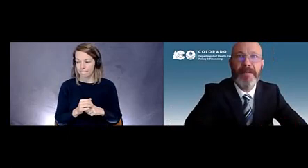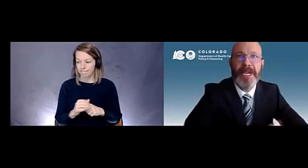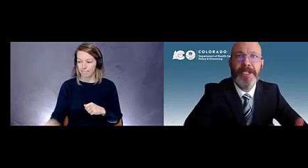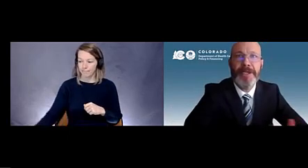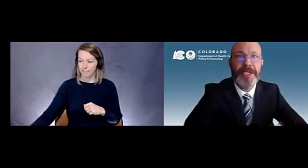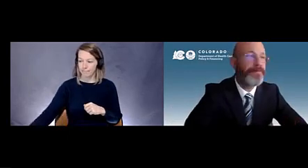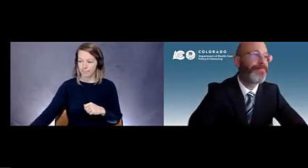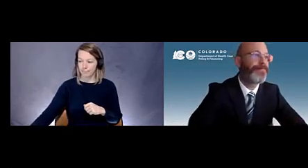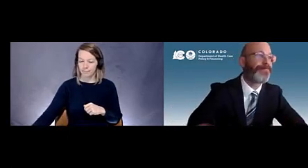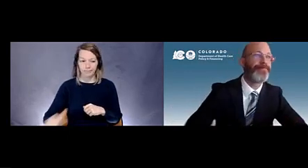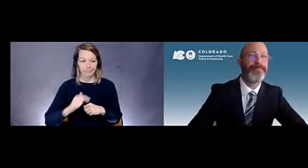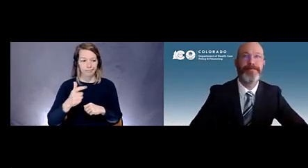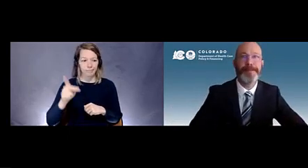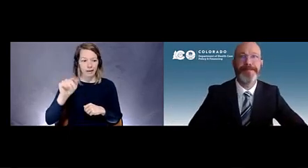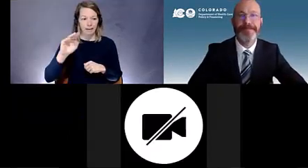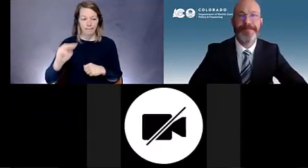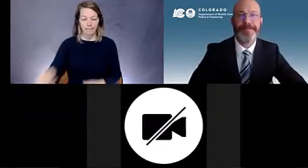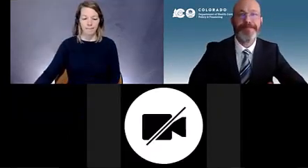And back to you, Kim.